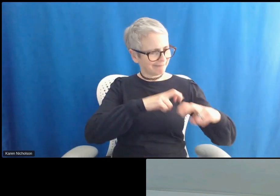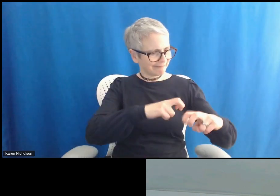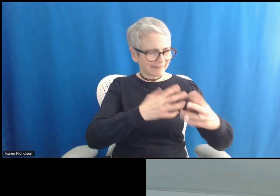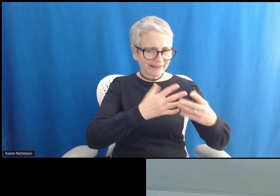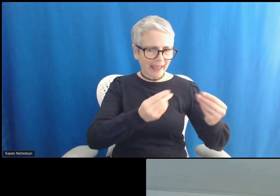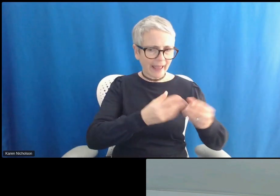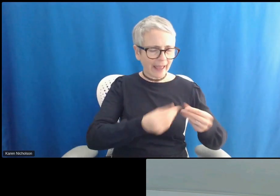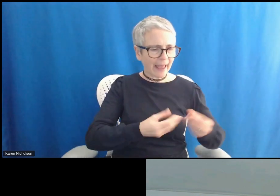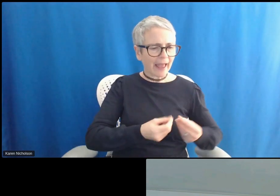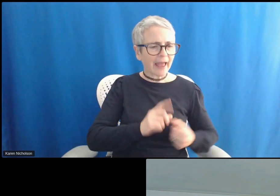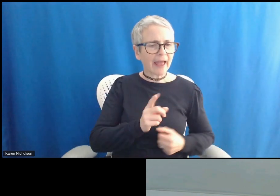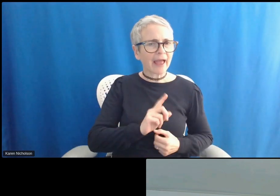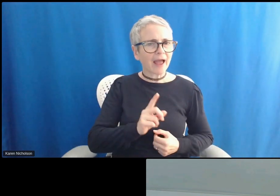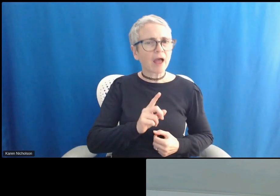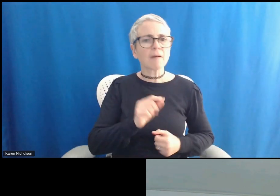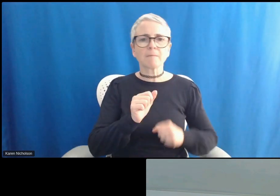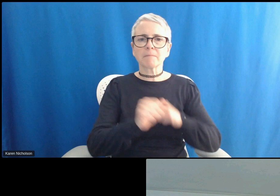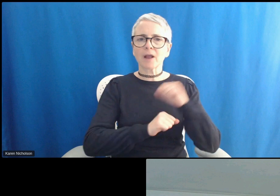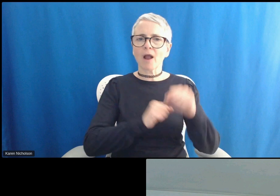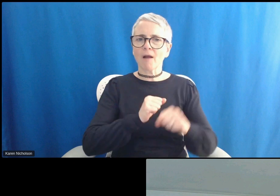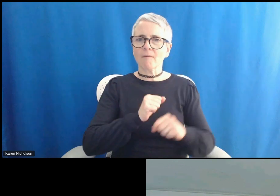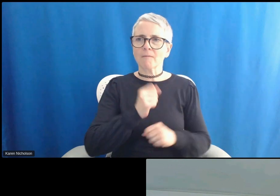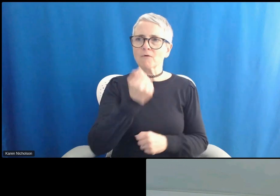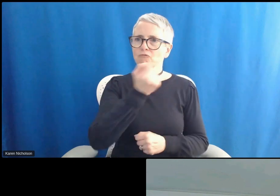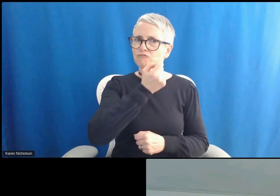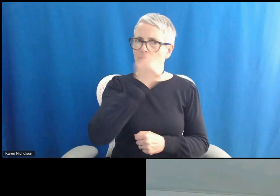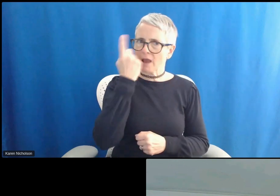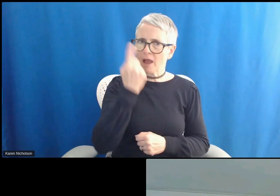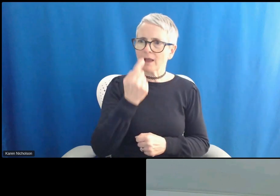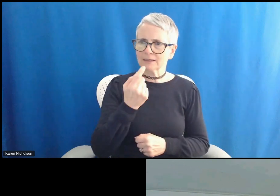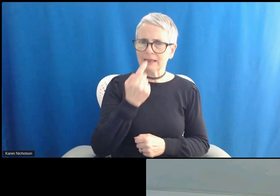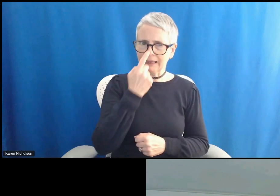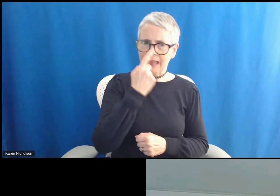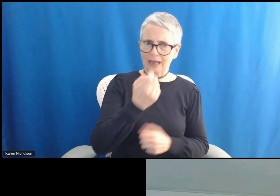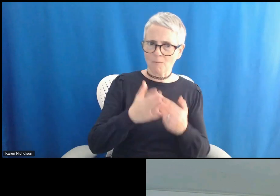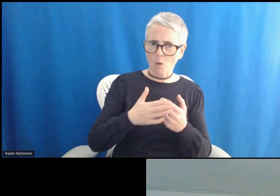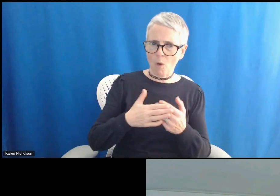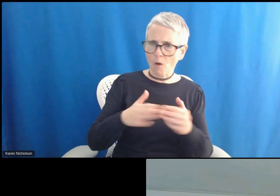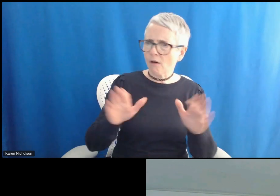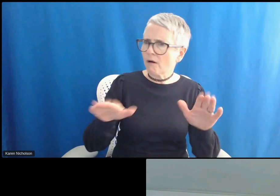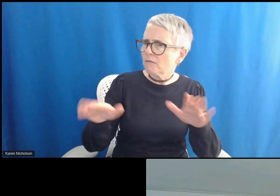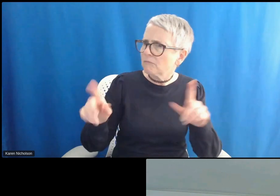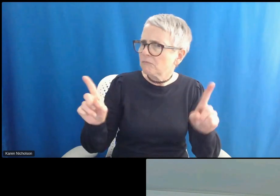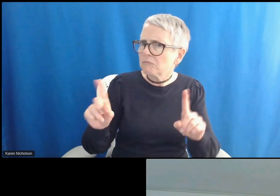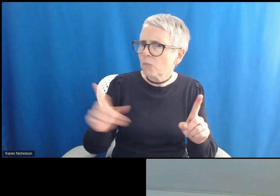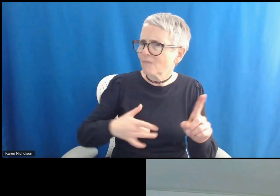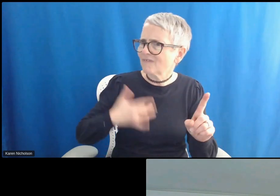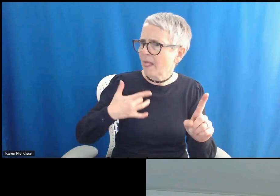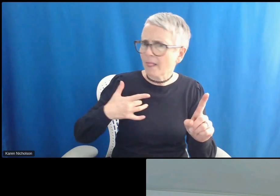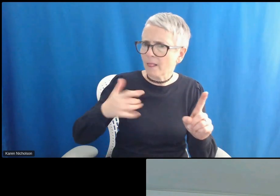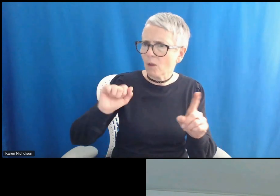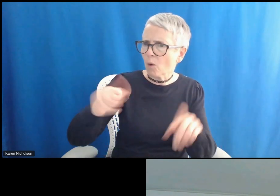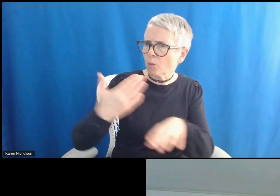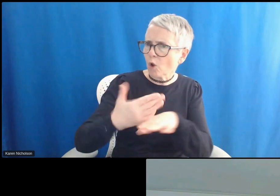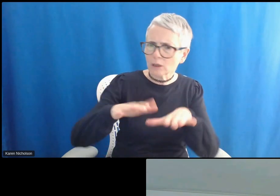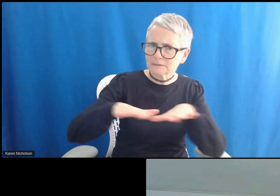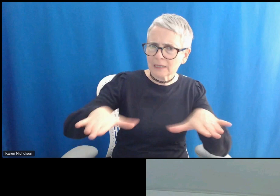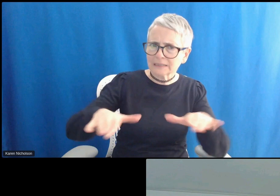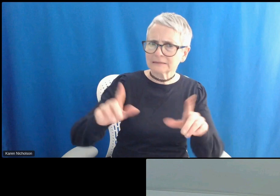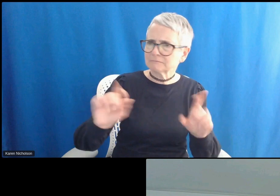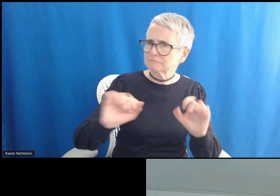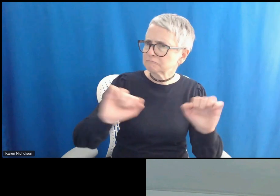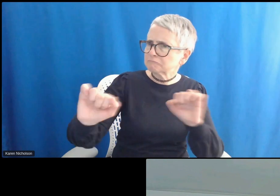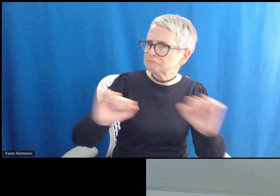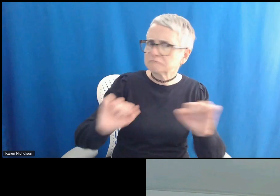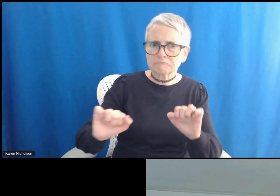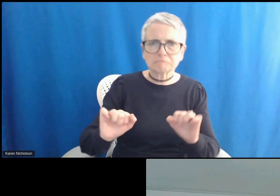it opened up an opportunity to talk about working space. And we had staff